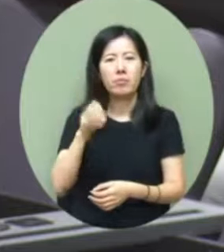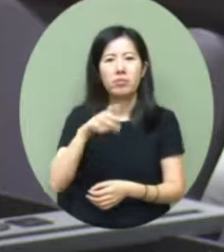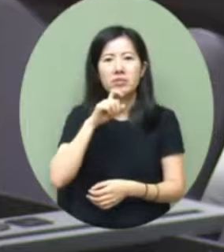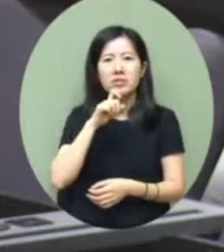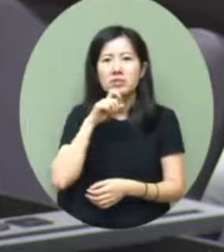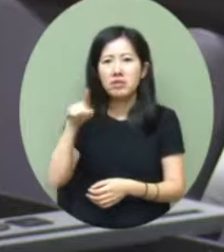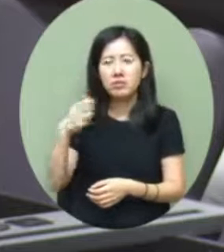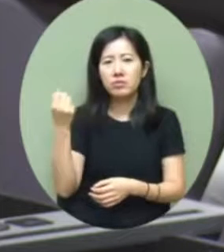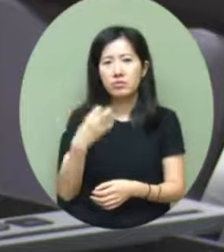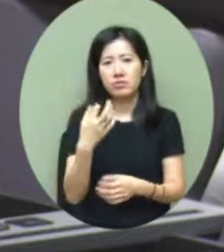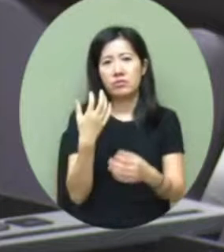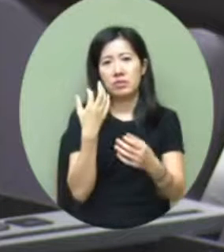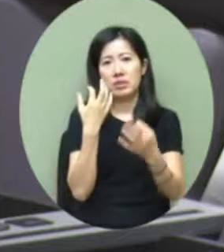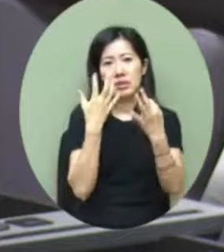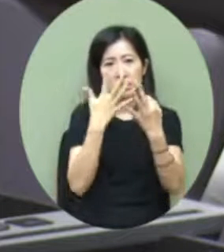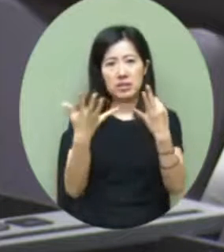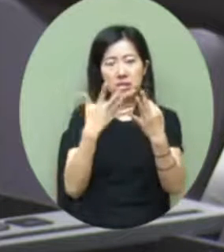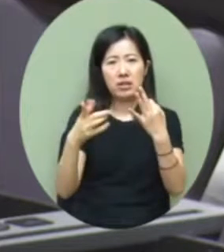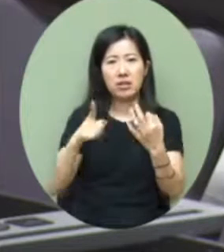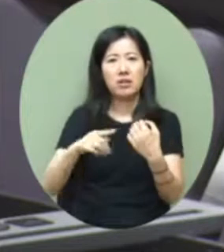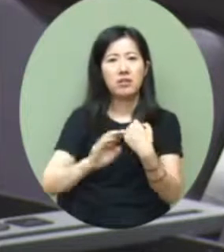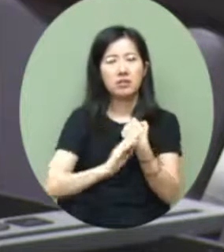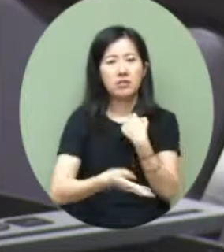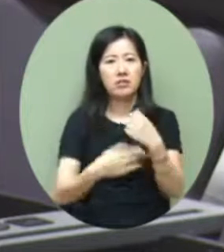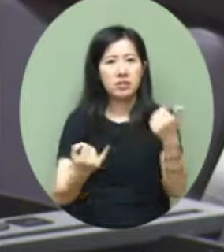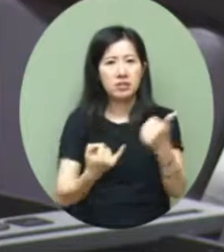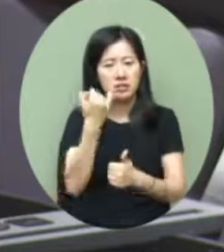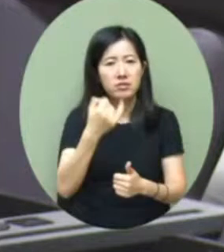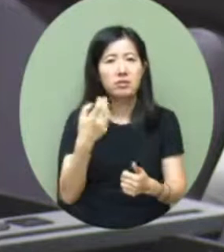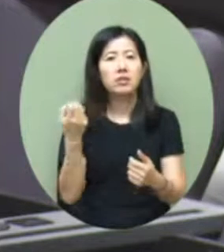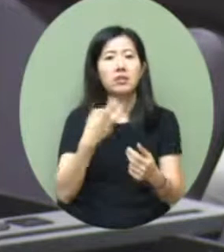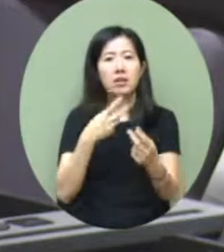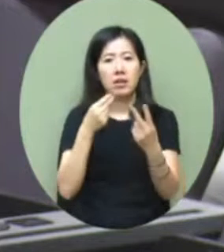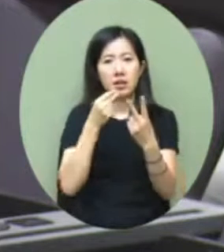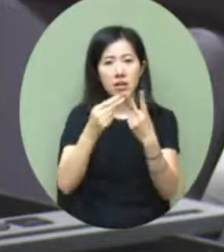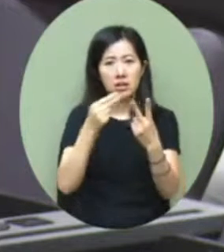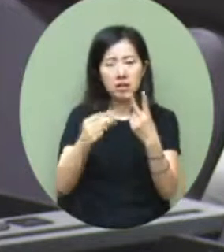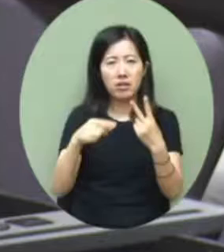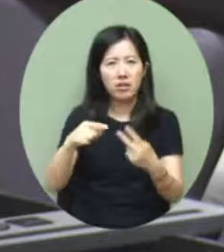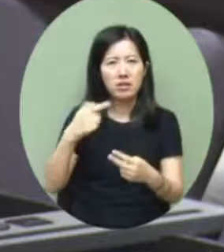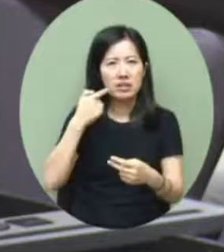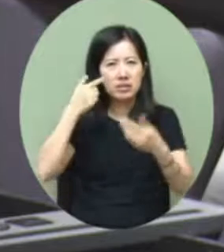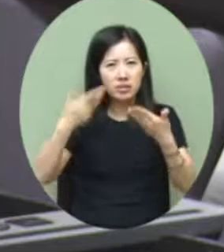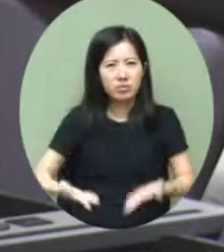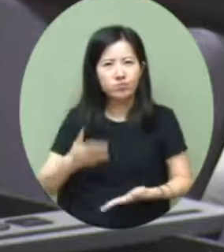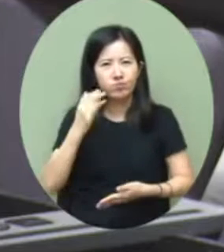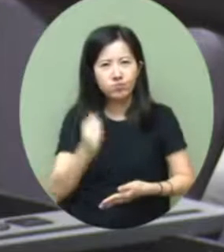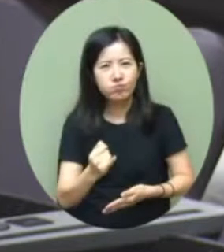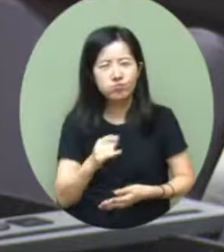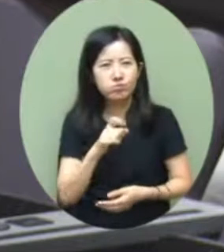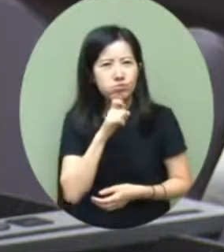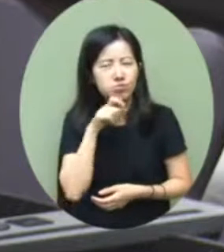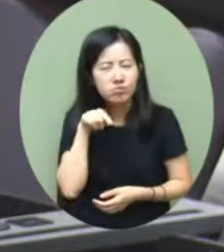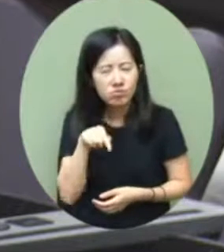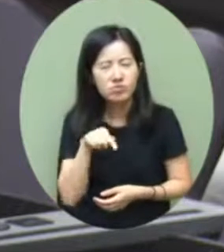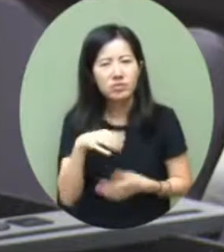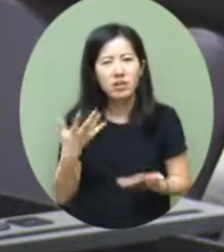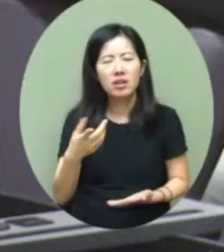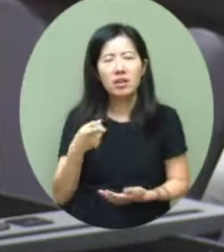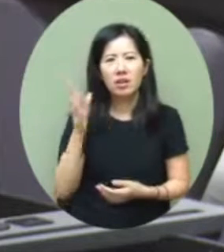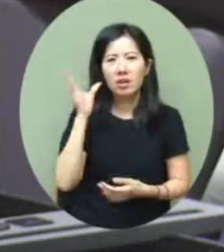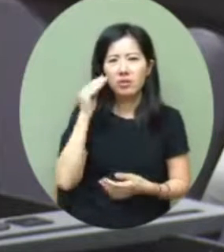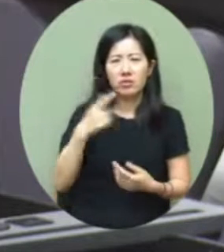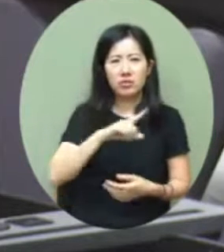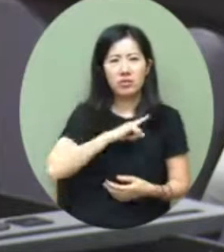from 10 green groups saying that there are 35 places that there is serious mistakes and